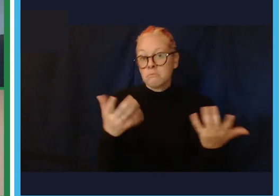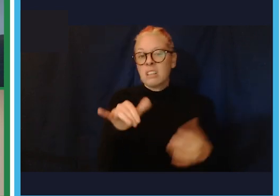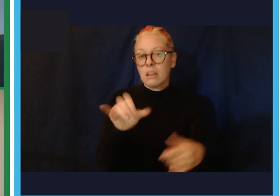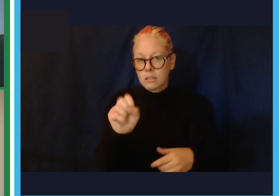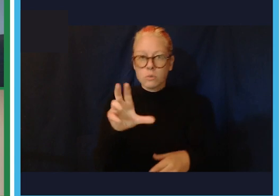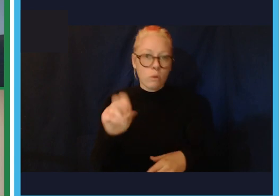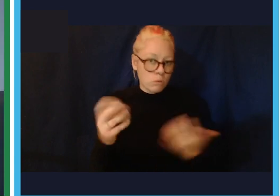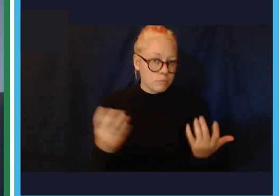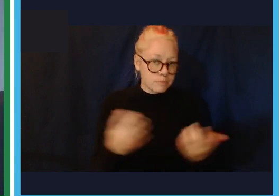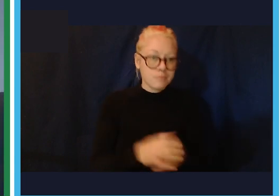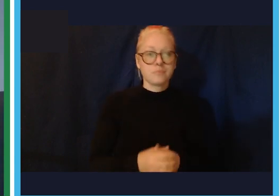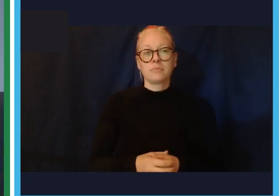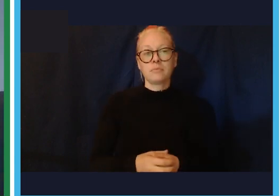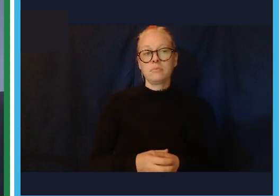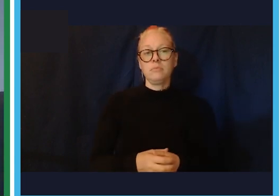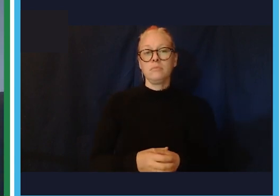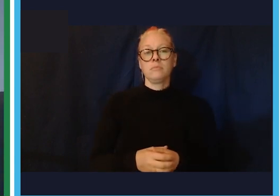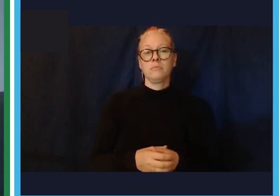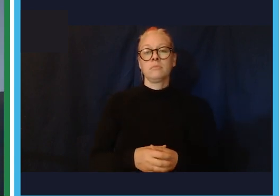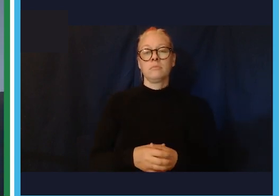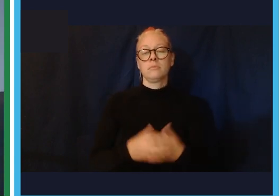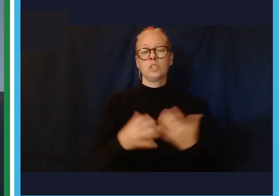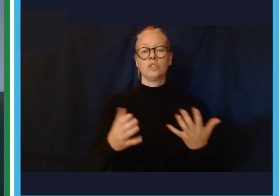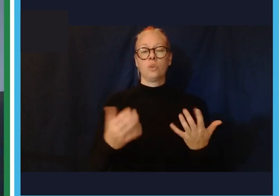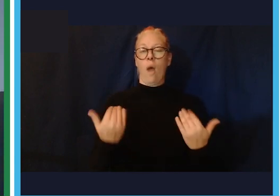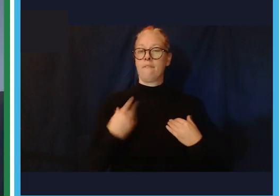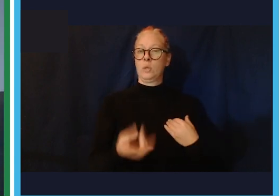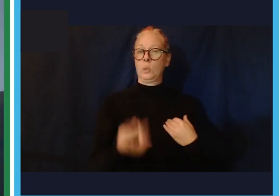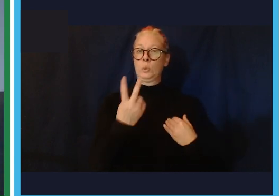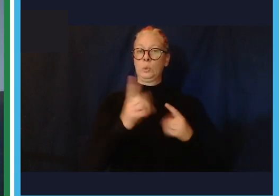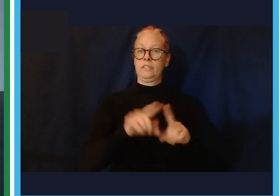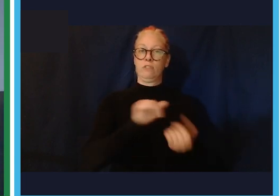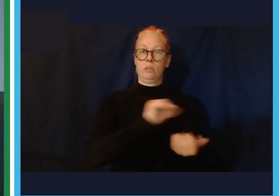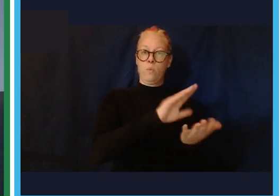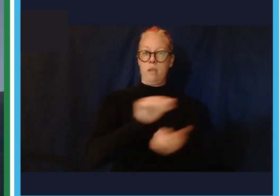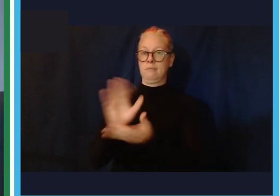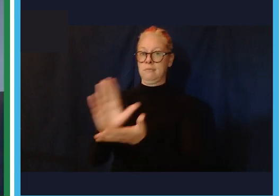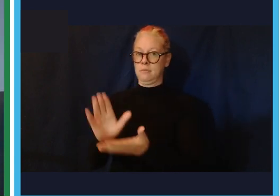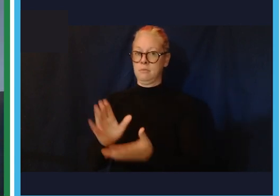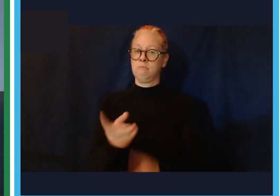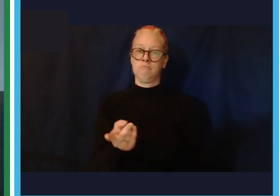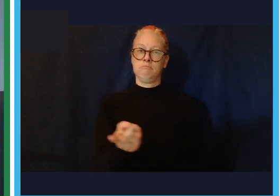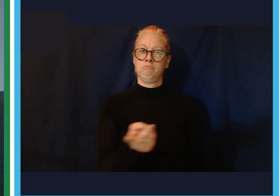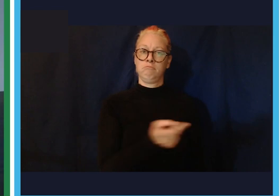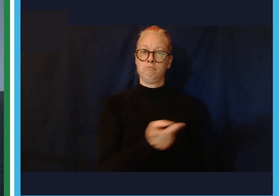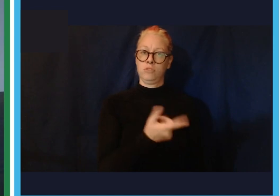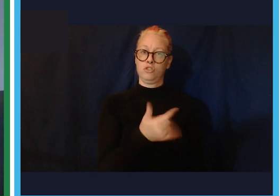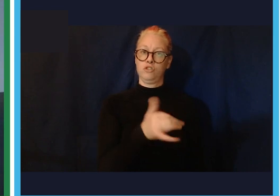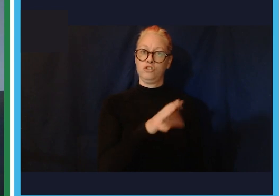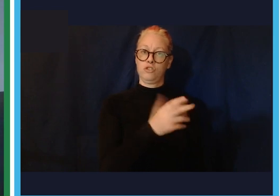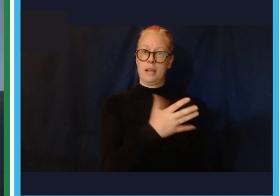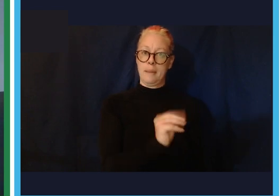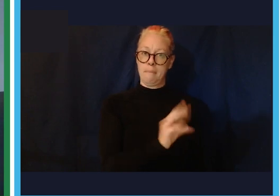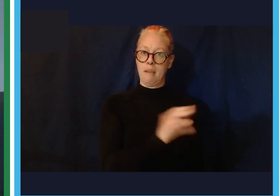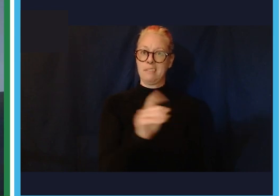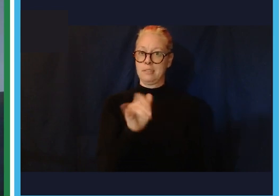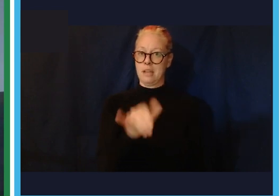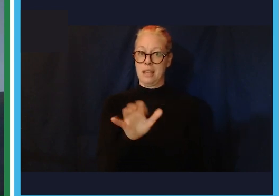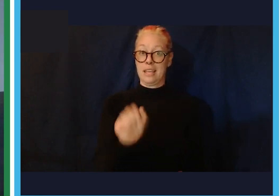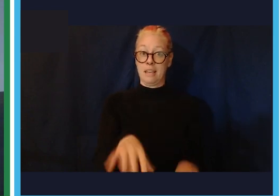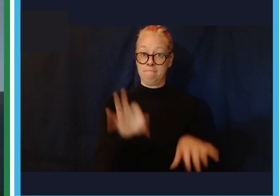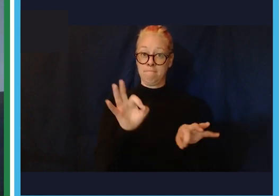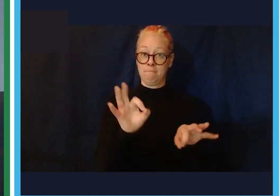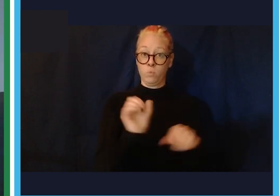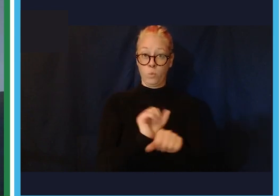me. Okay. One is staffing, and historically Kids Television has been wonderful